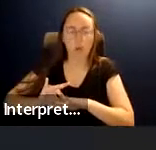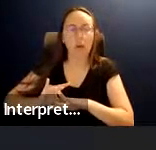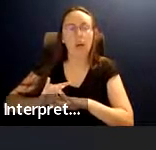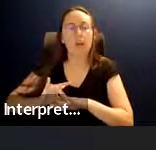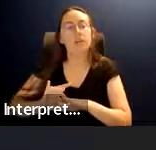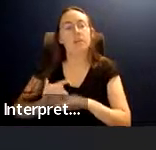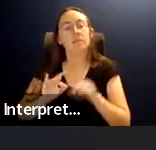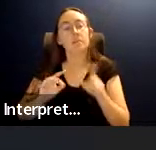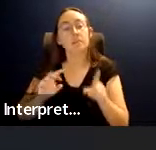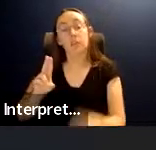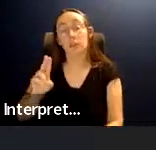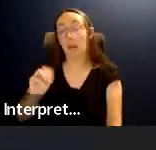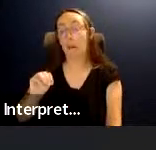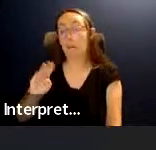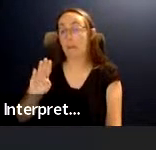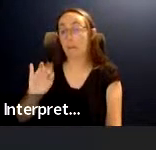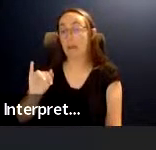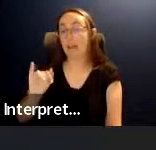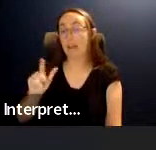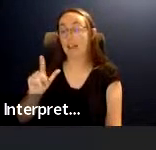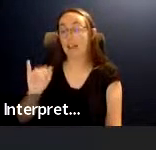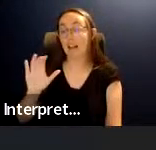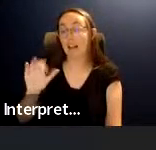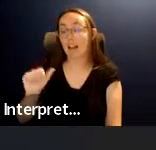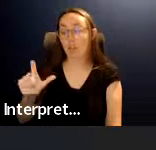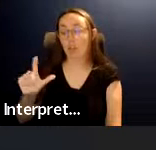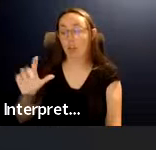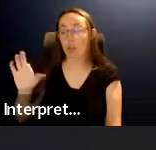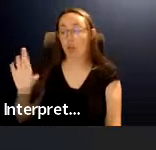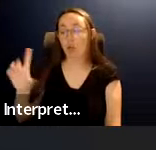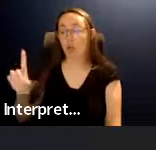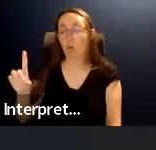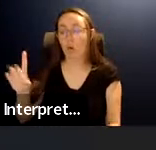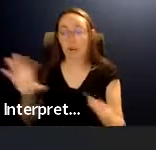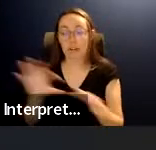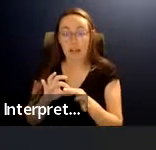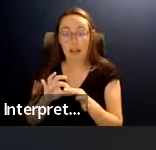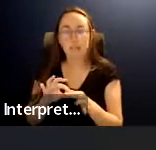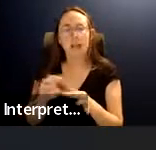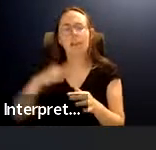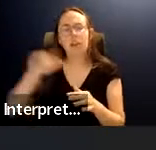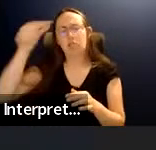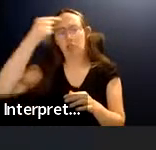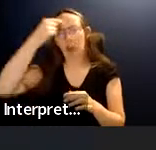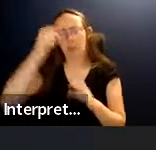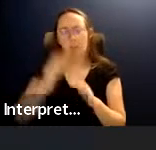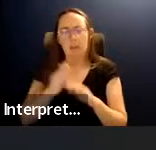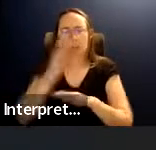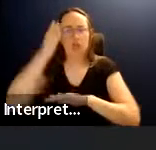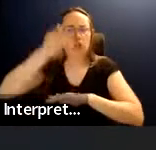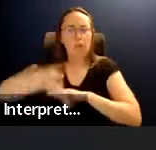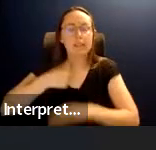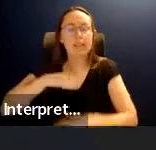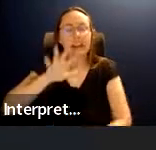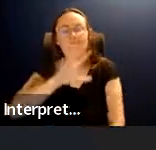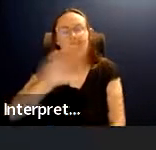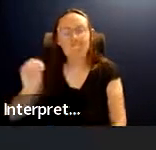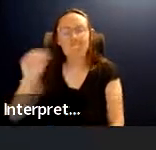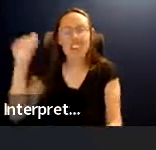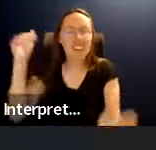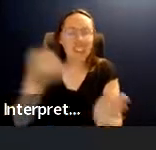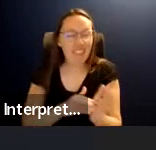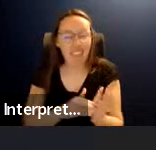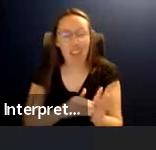cord clamps. We have government surplus, and there were 50,000 stainless steel umbilical